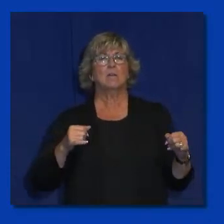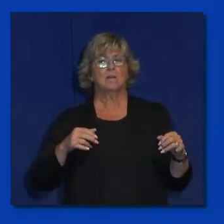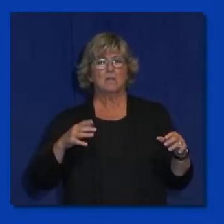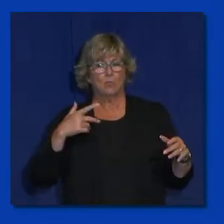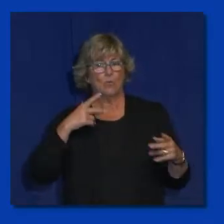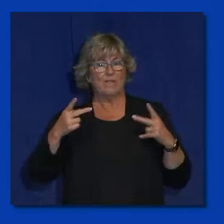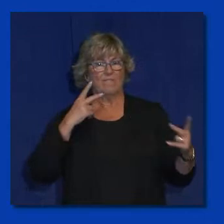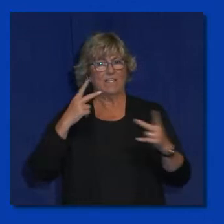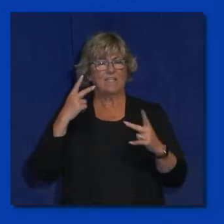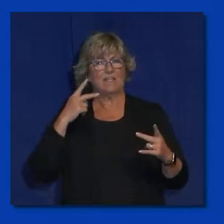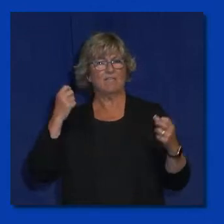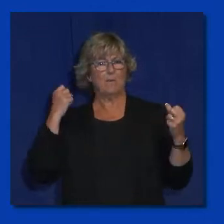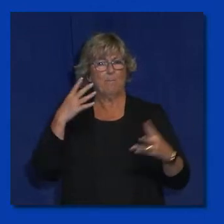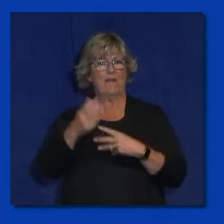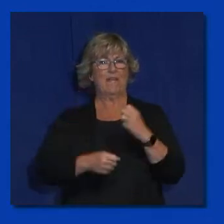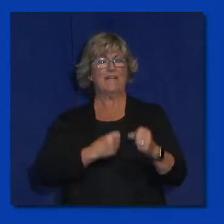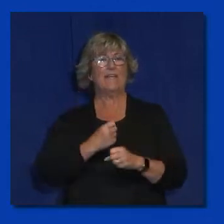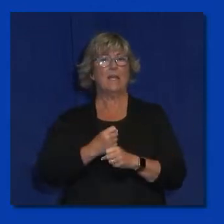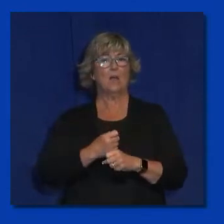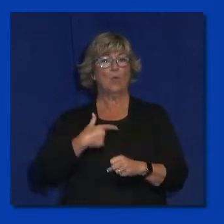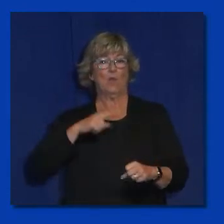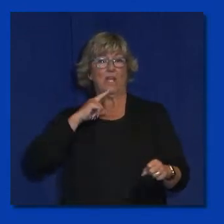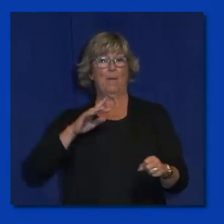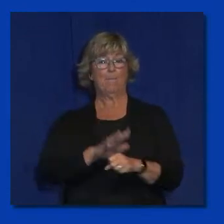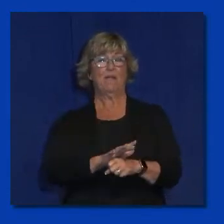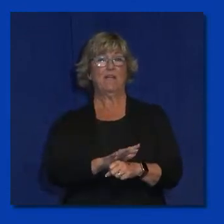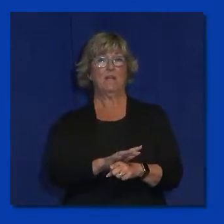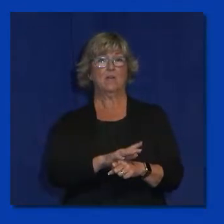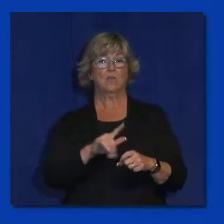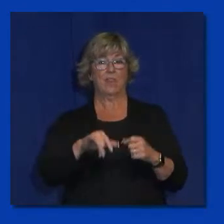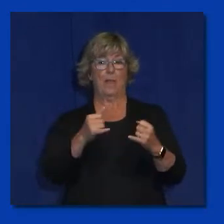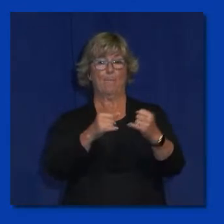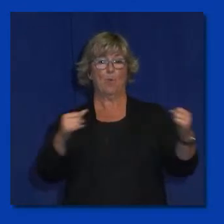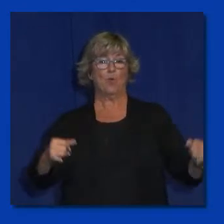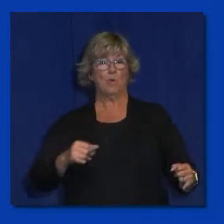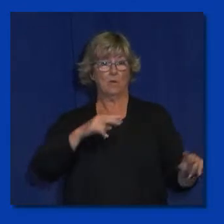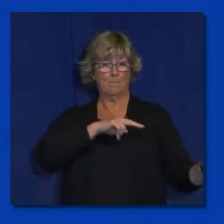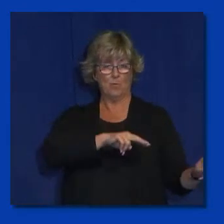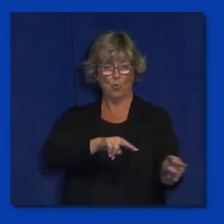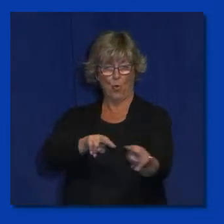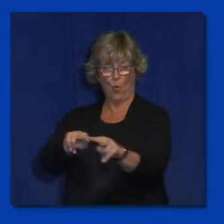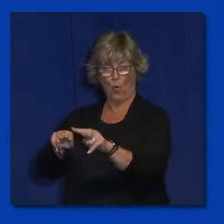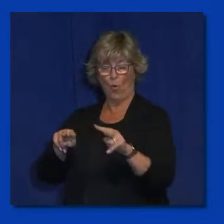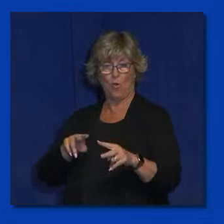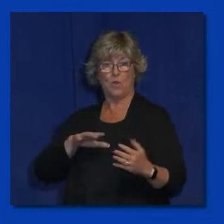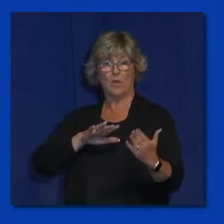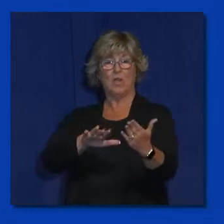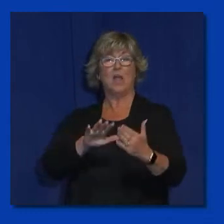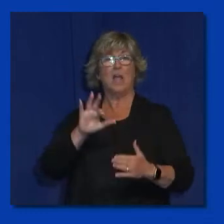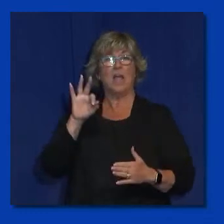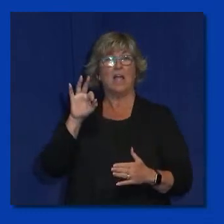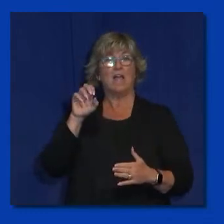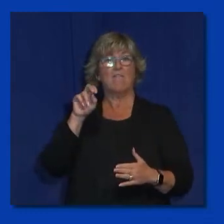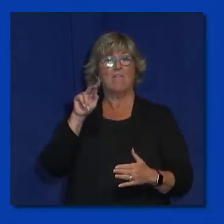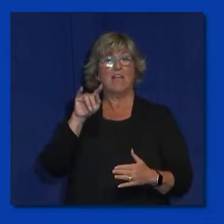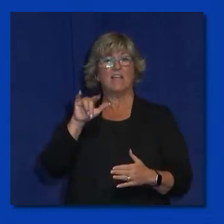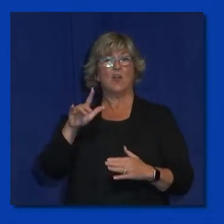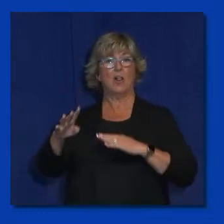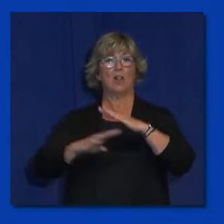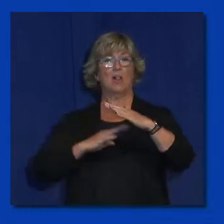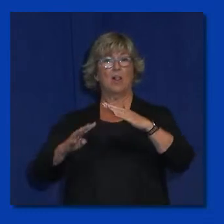And we've seen this for years now. That's why we committed to that Border Patrol effort to address fentanyl coming through the